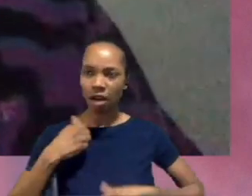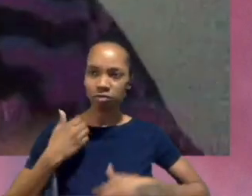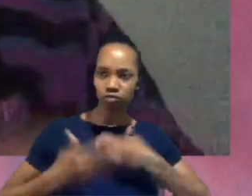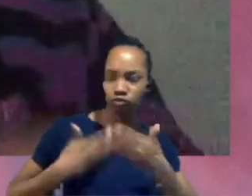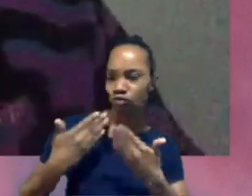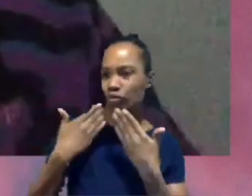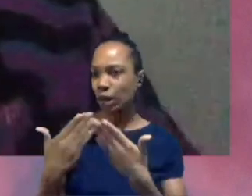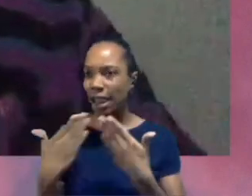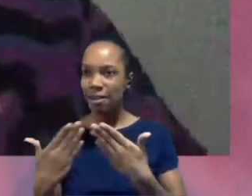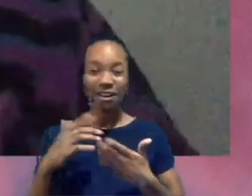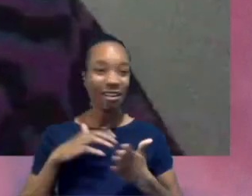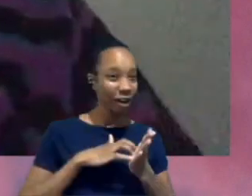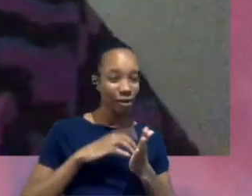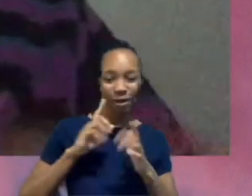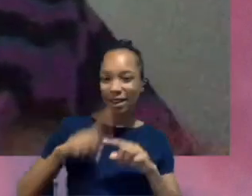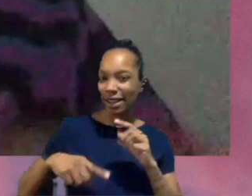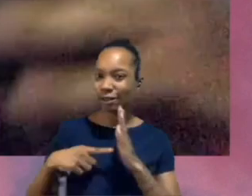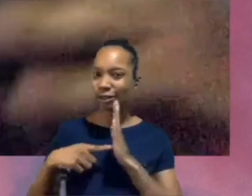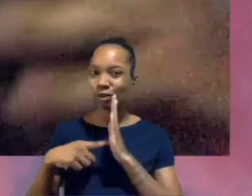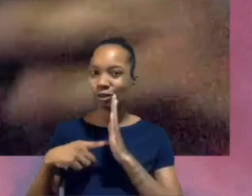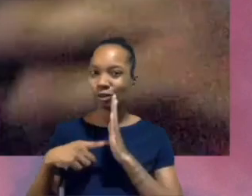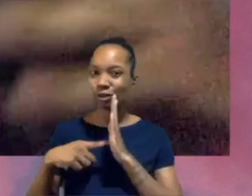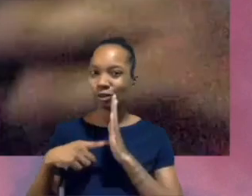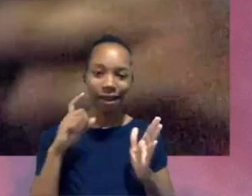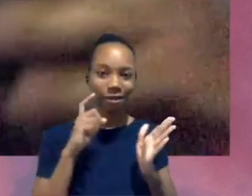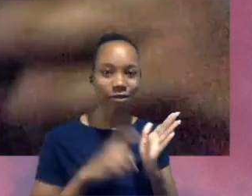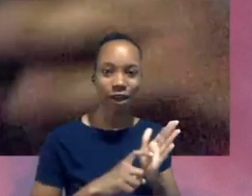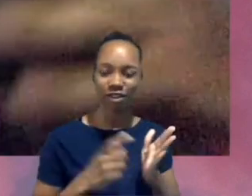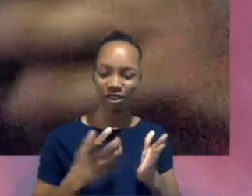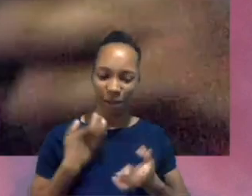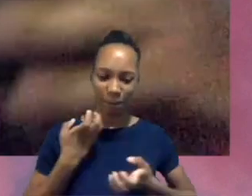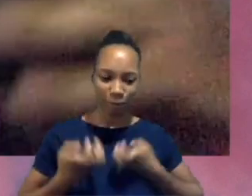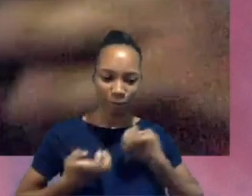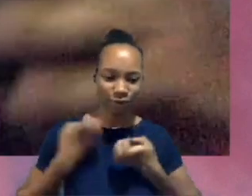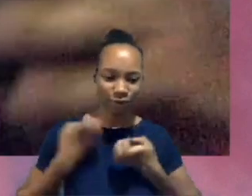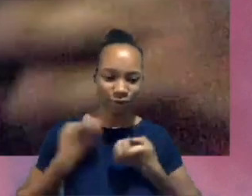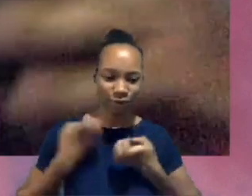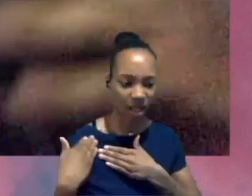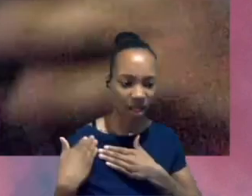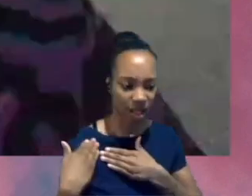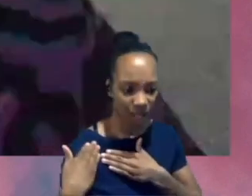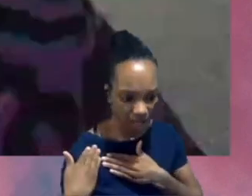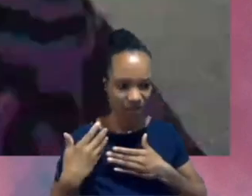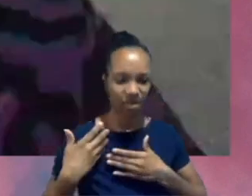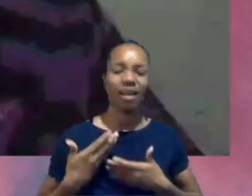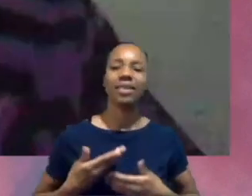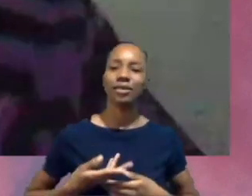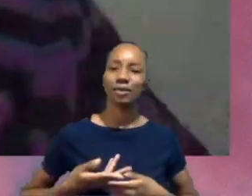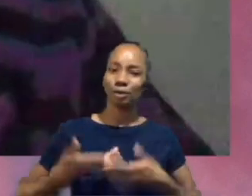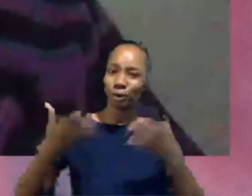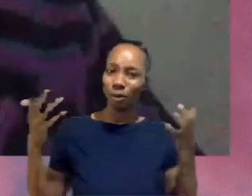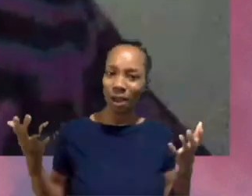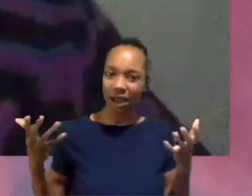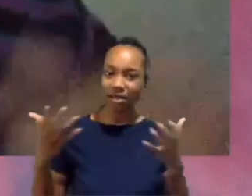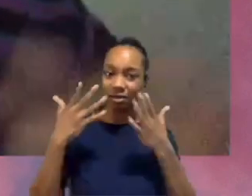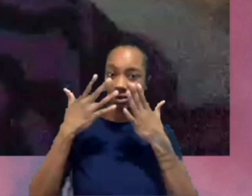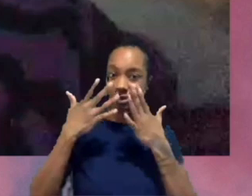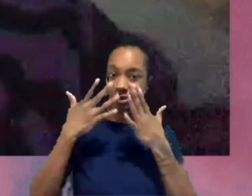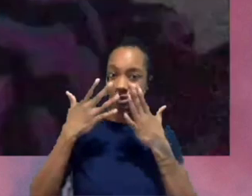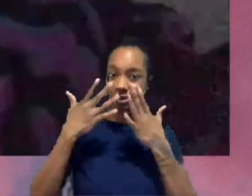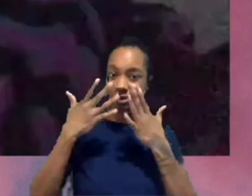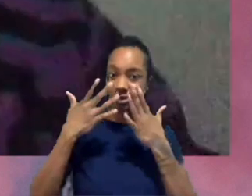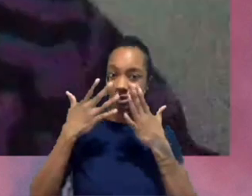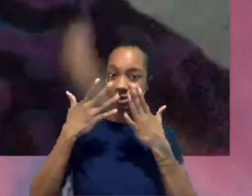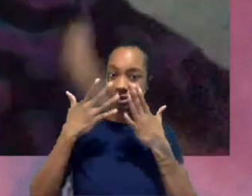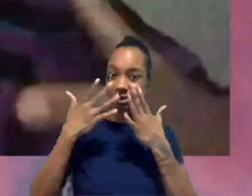acknowledge it's hurt enough for it to take over. The cost of sifting through emotional baggage is far too high. Sadness is a privilege we have long fought for the right to